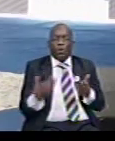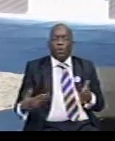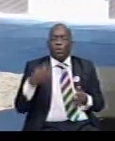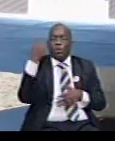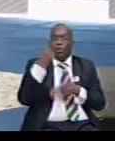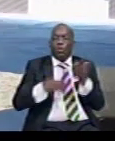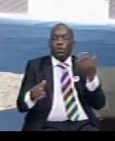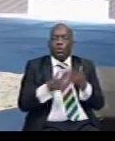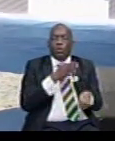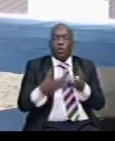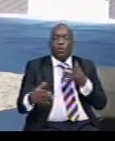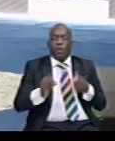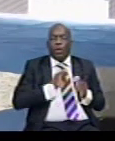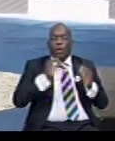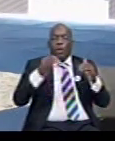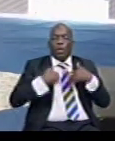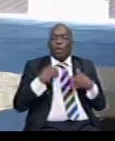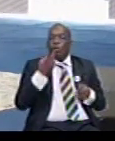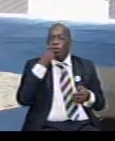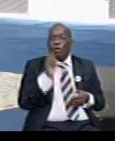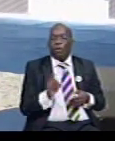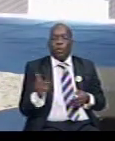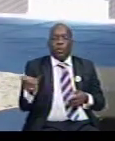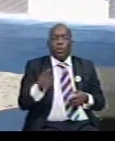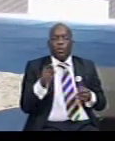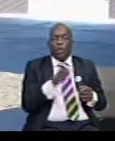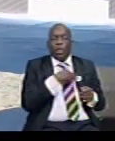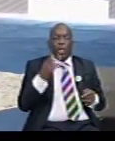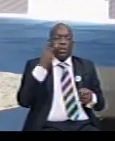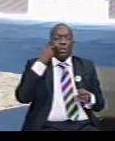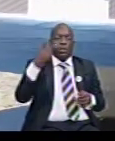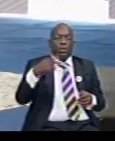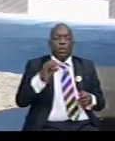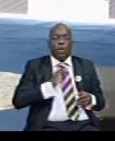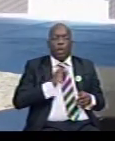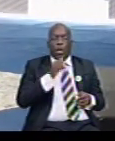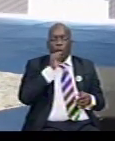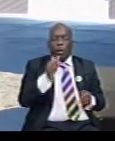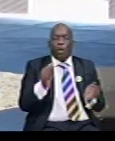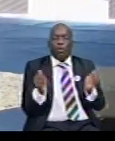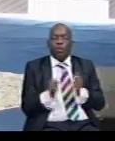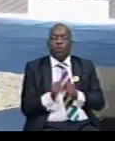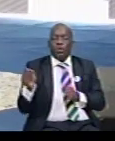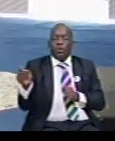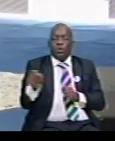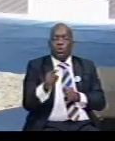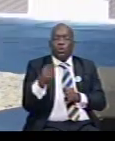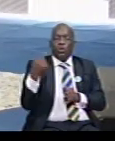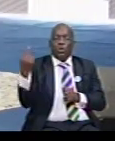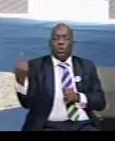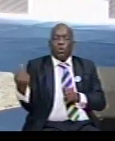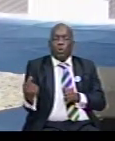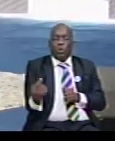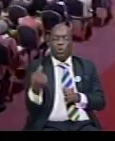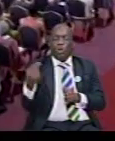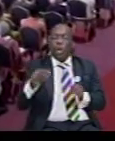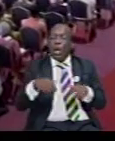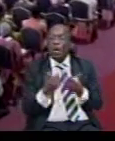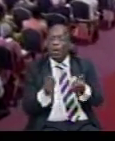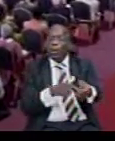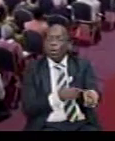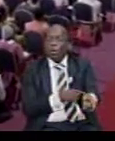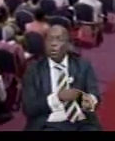have commanded you. And lo, I am with you. How often?